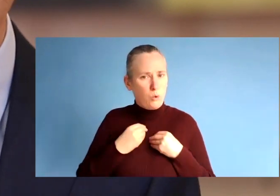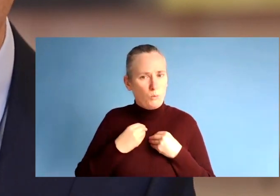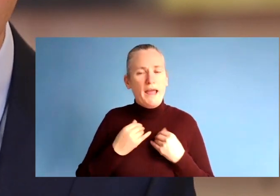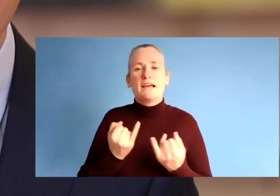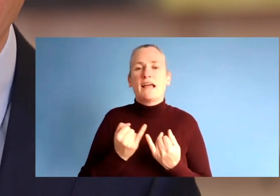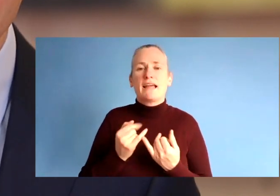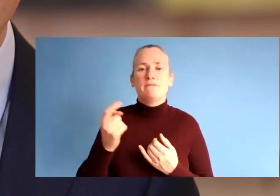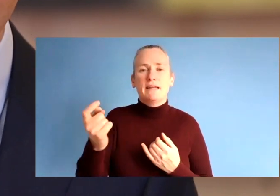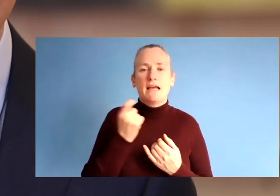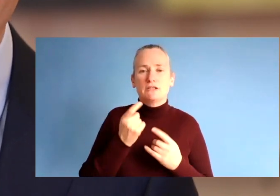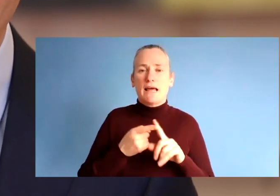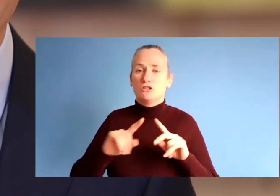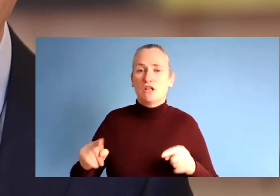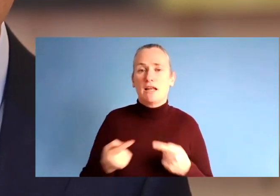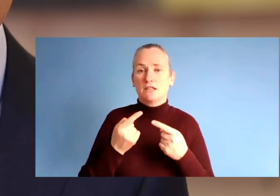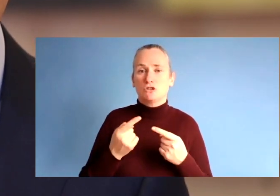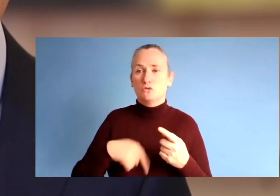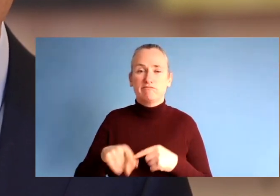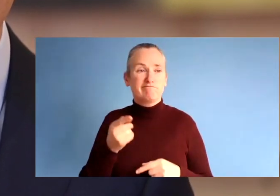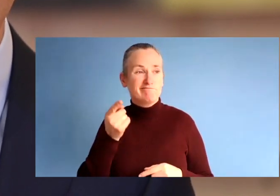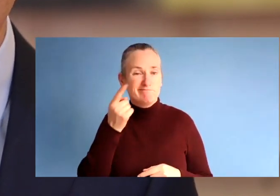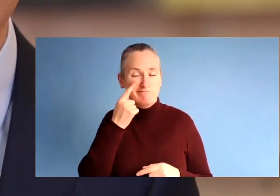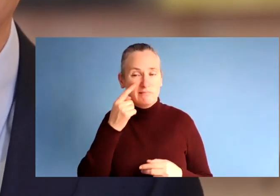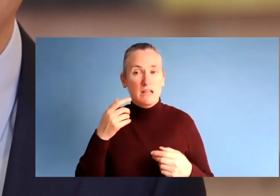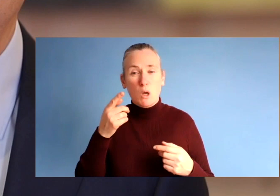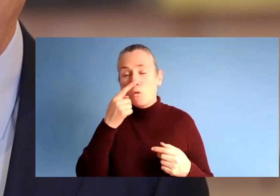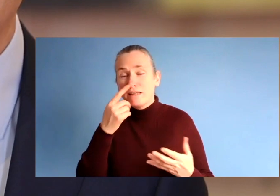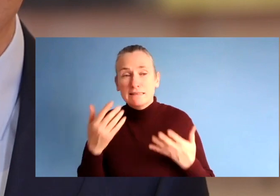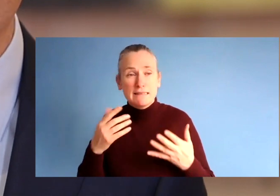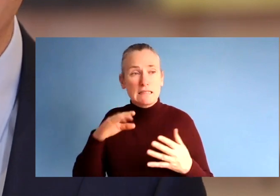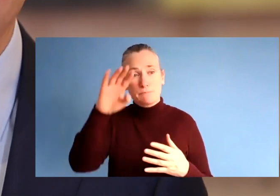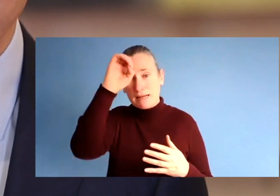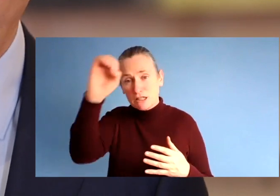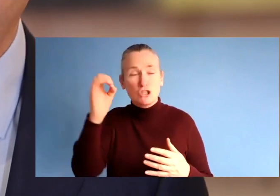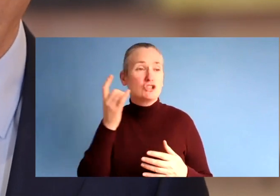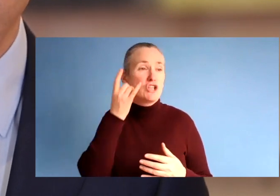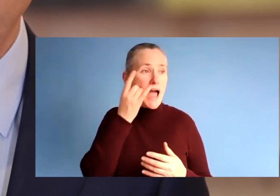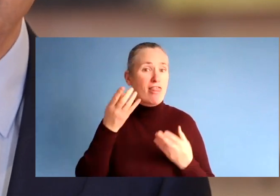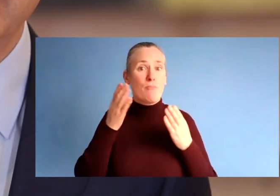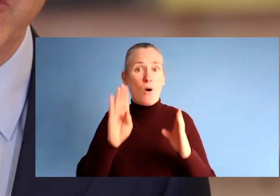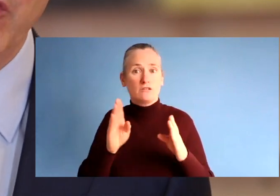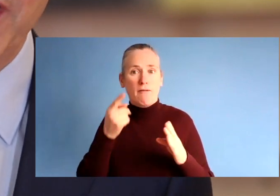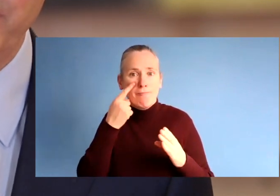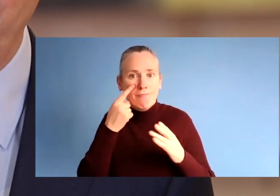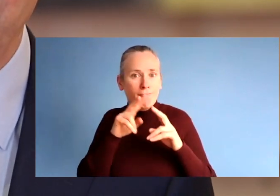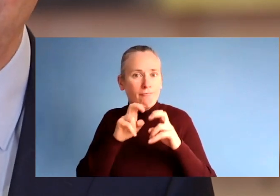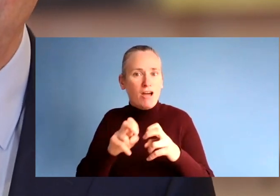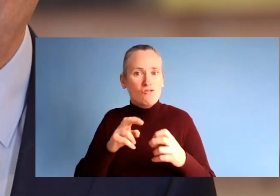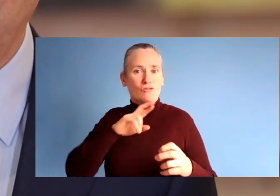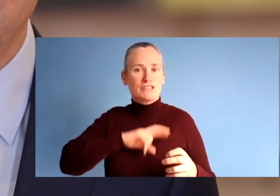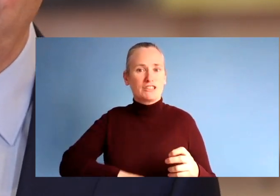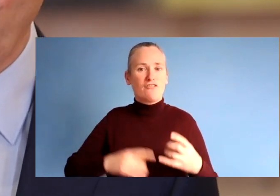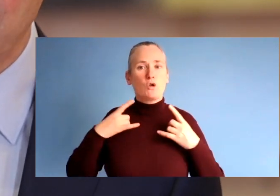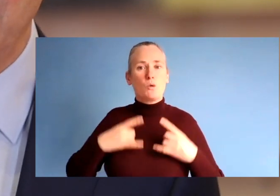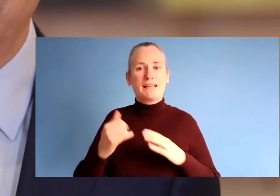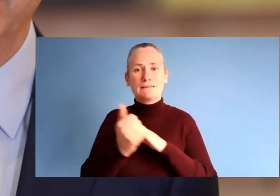indeed a challenge, to the curious, the expectant, the shy, and the bold to explore the riches of the human experience